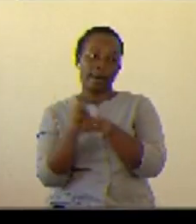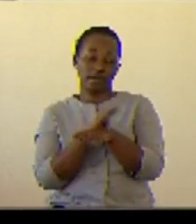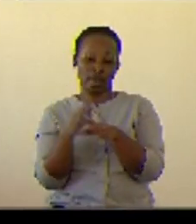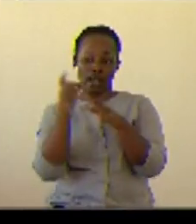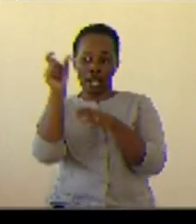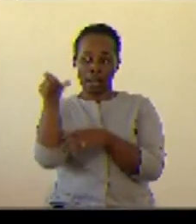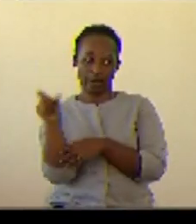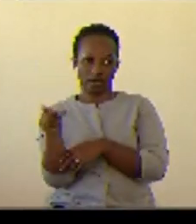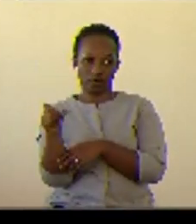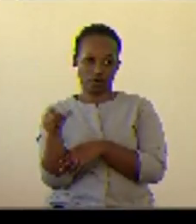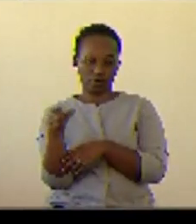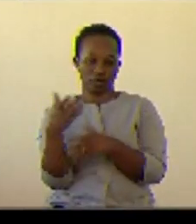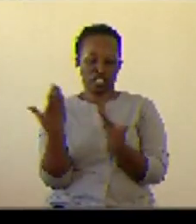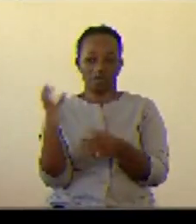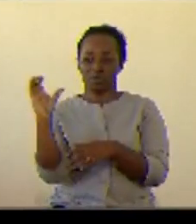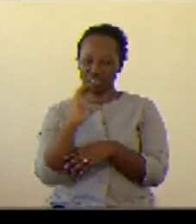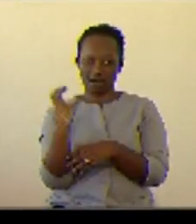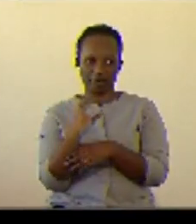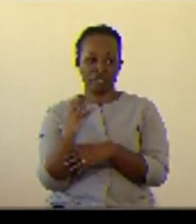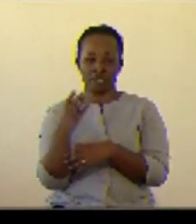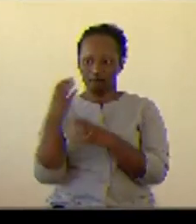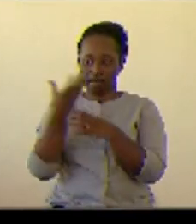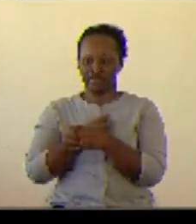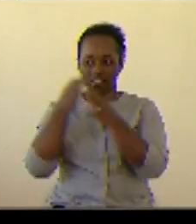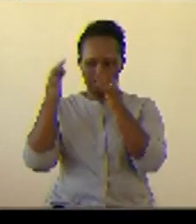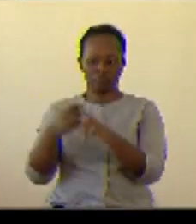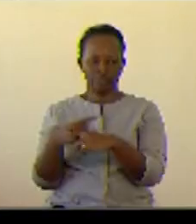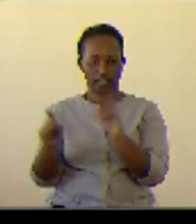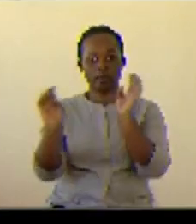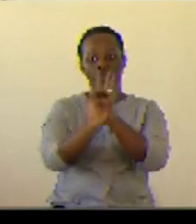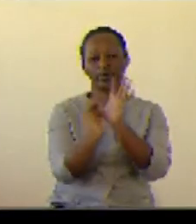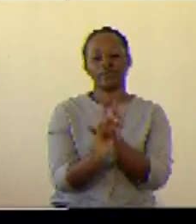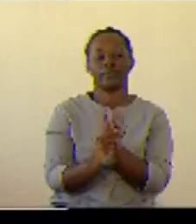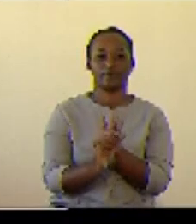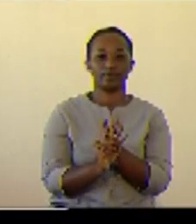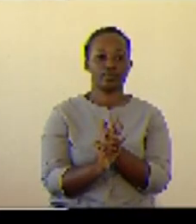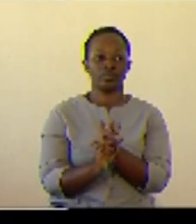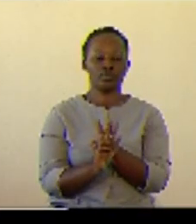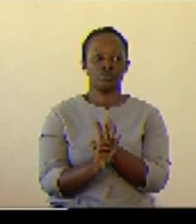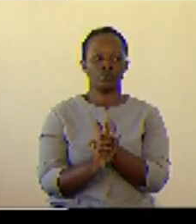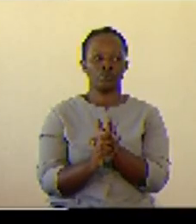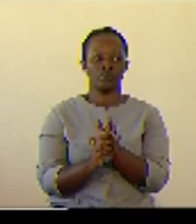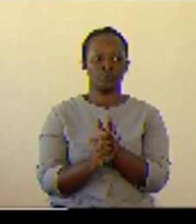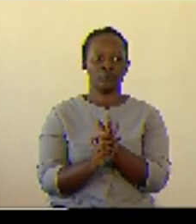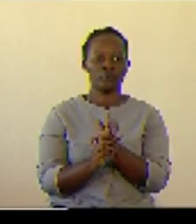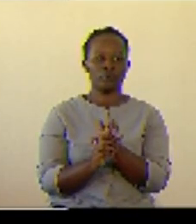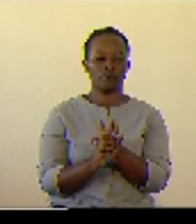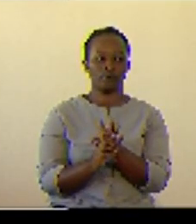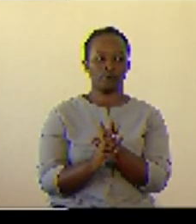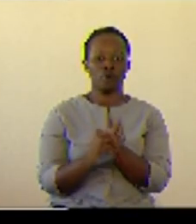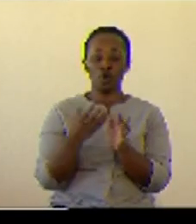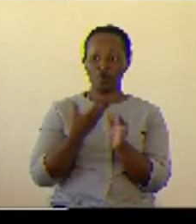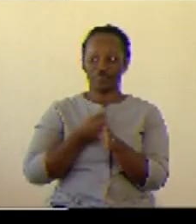Farms here are at different stages of production. For example, you are a dealer in timber, then you